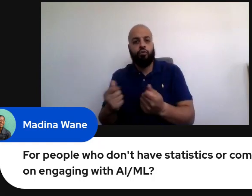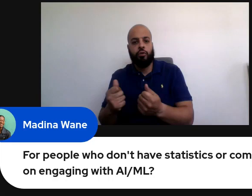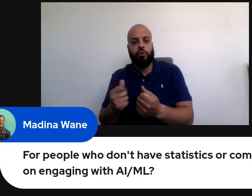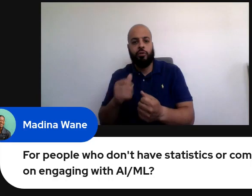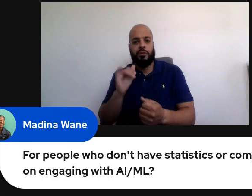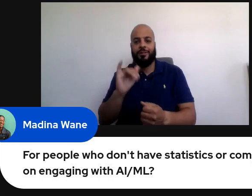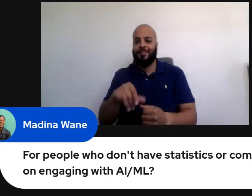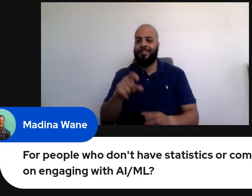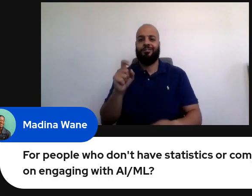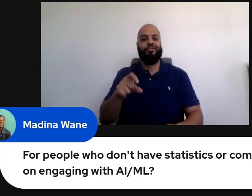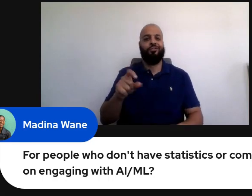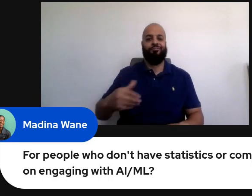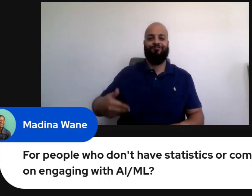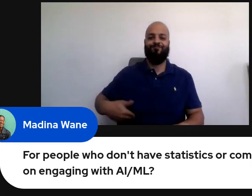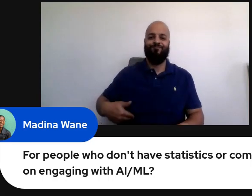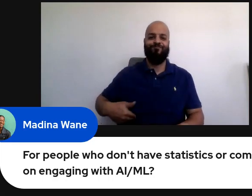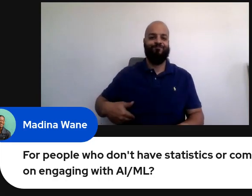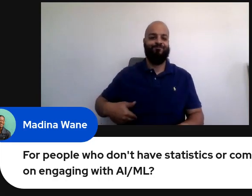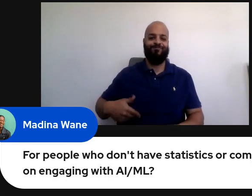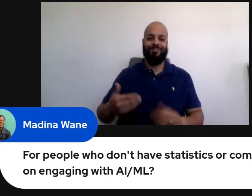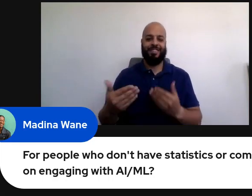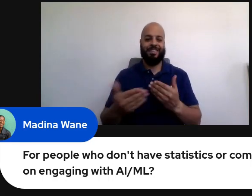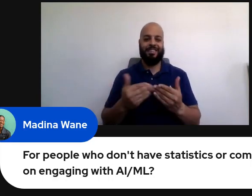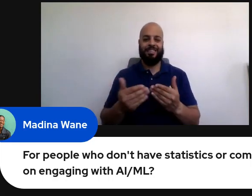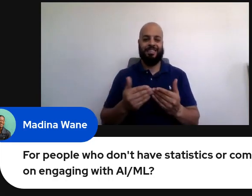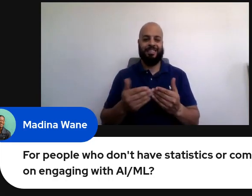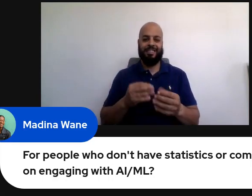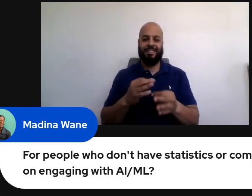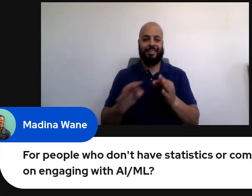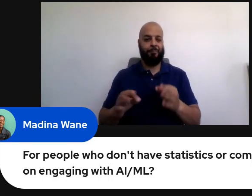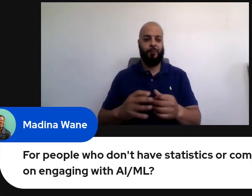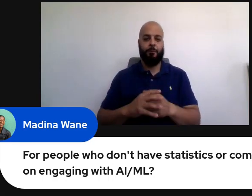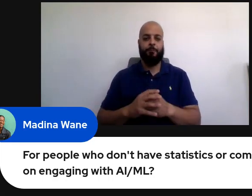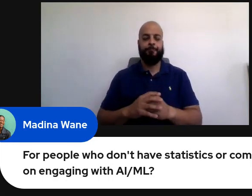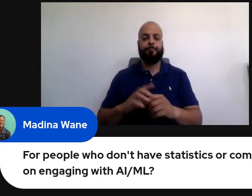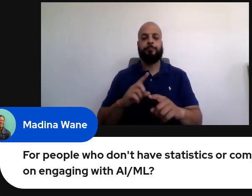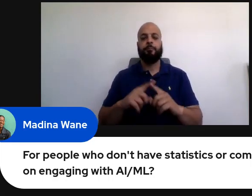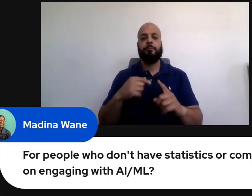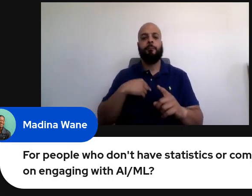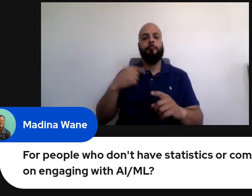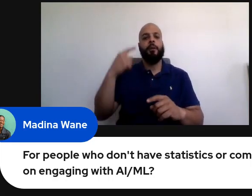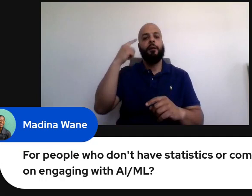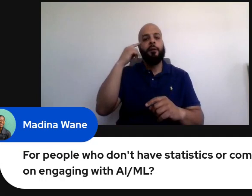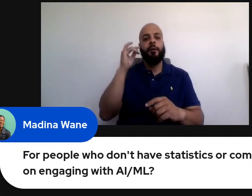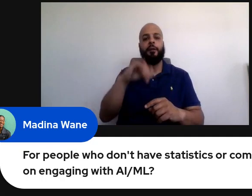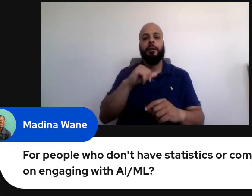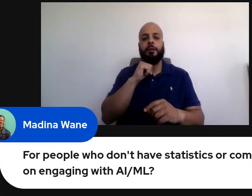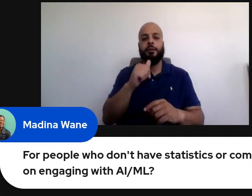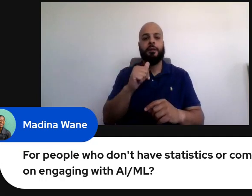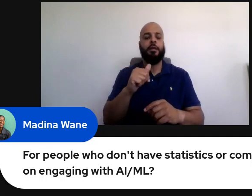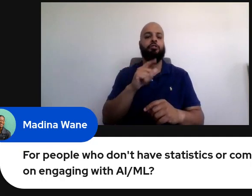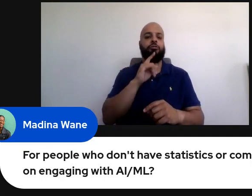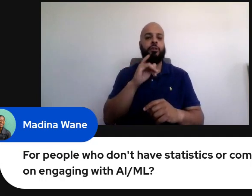second nature for us. So yeah, I think that's not all of